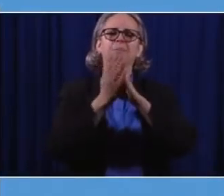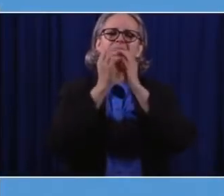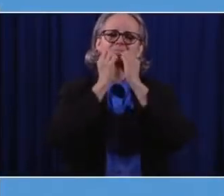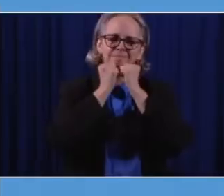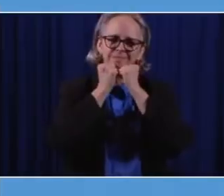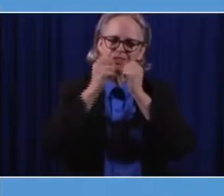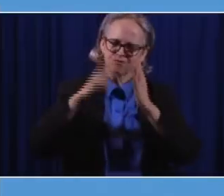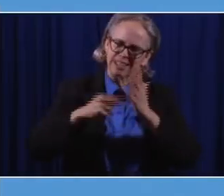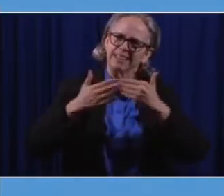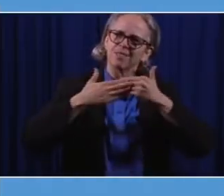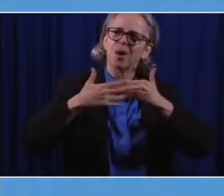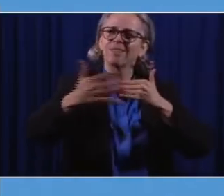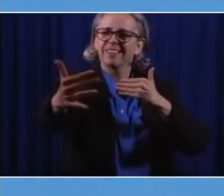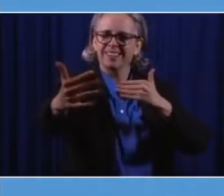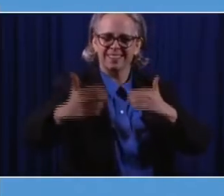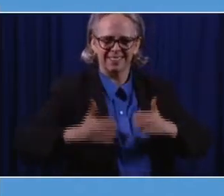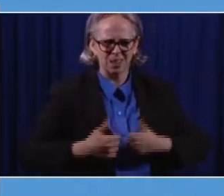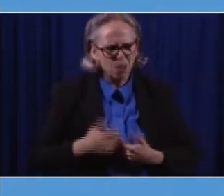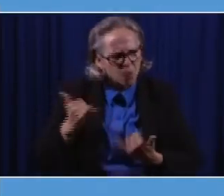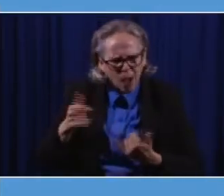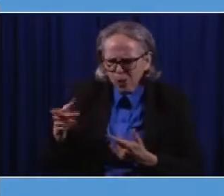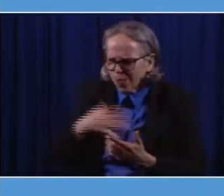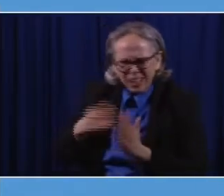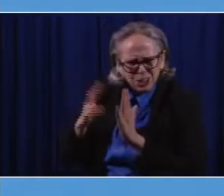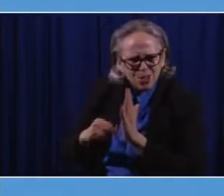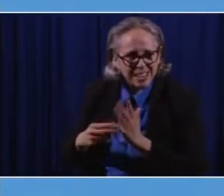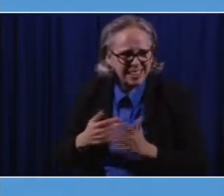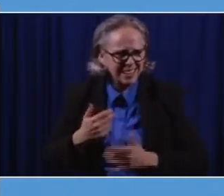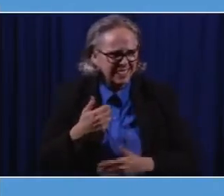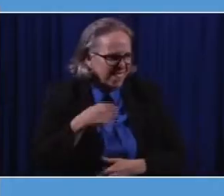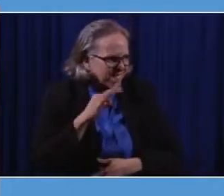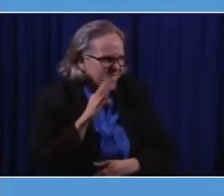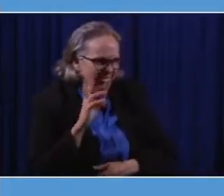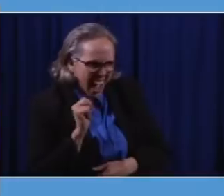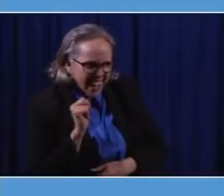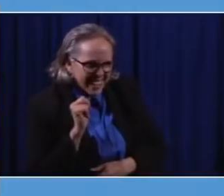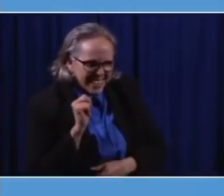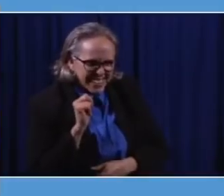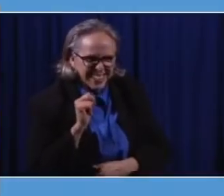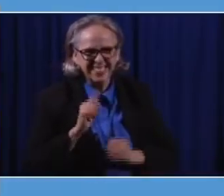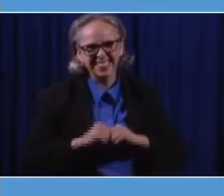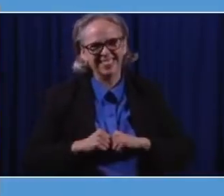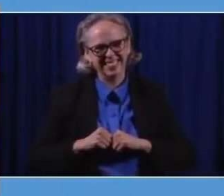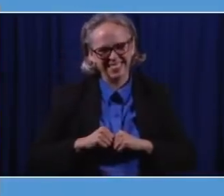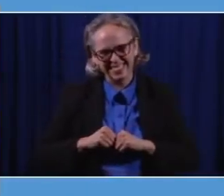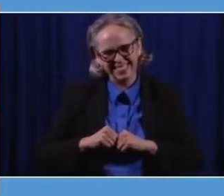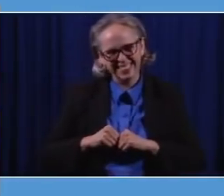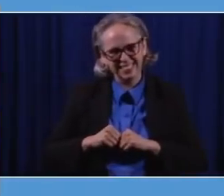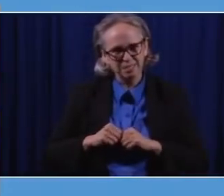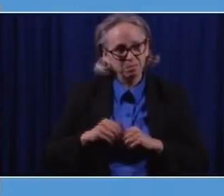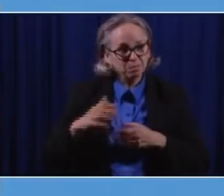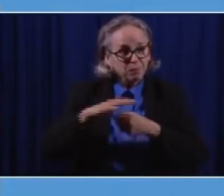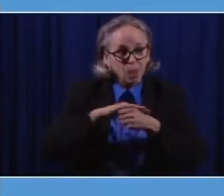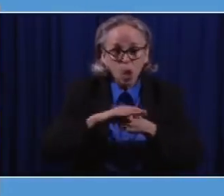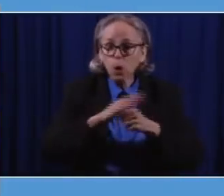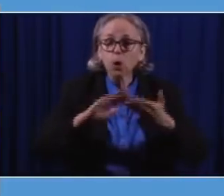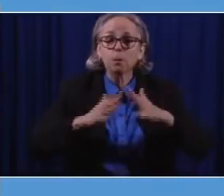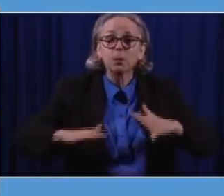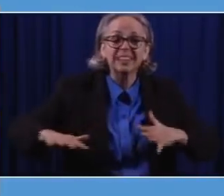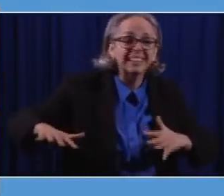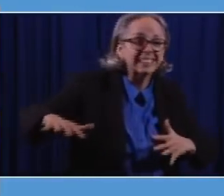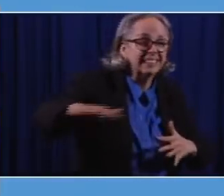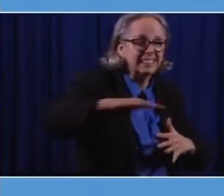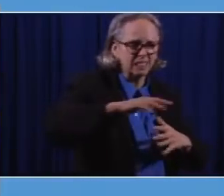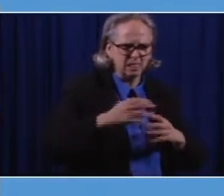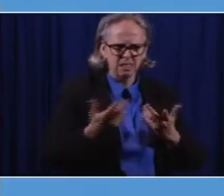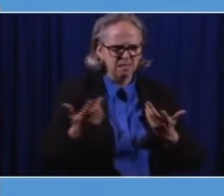bed? Because it's so fun. Because it's so fun. Our local communities are just kind of coming together